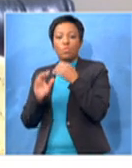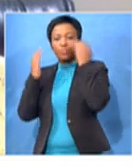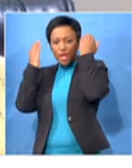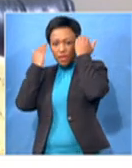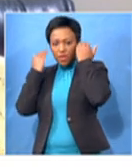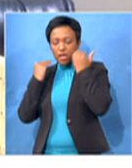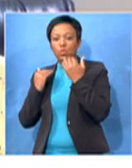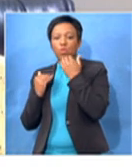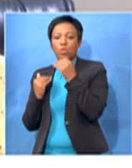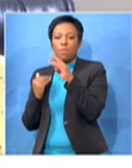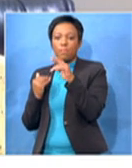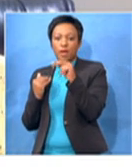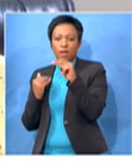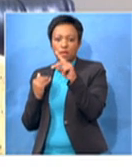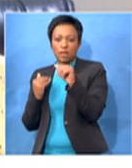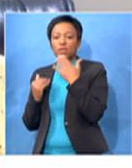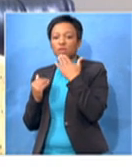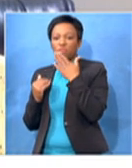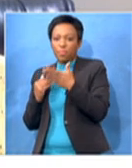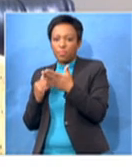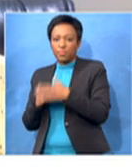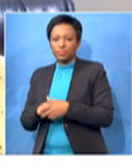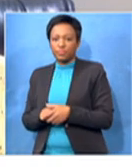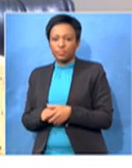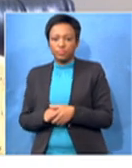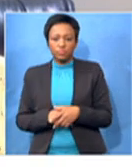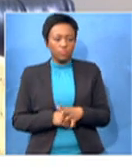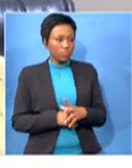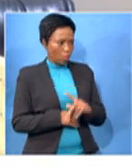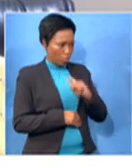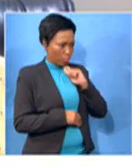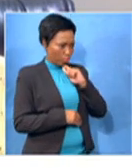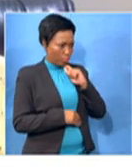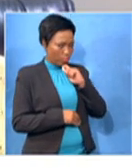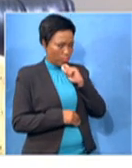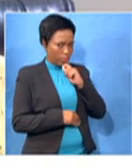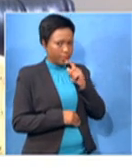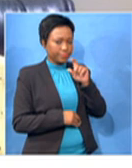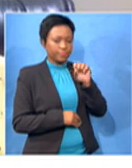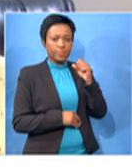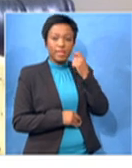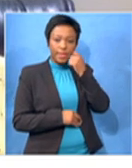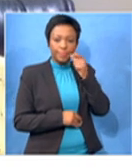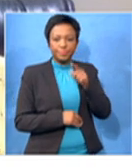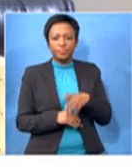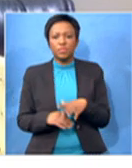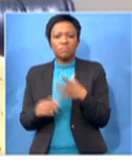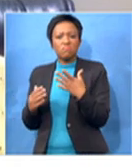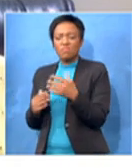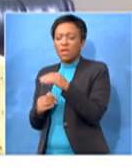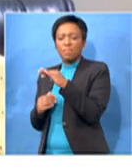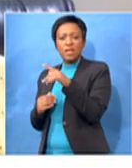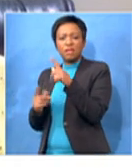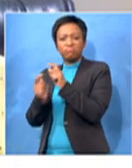very good morning to you. Thank you so much for joining us. Welcome. Good morning, sir. What is your response to the bill proposals? Do you get a sense that it's